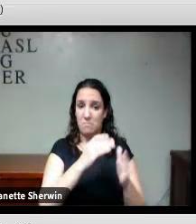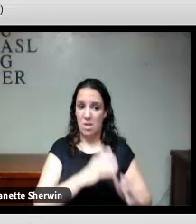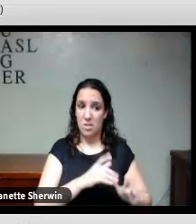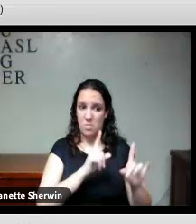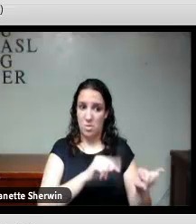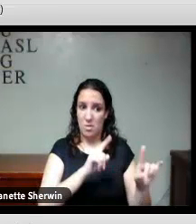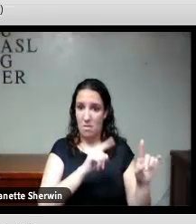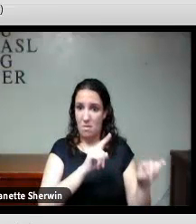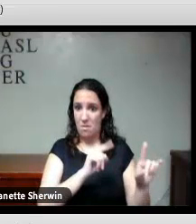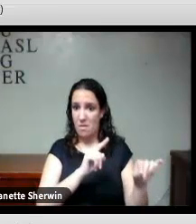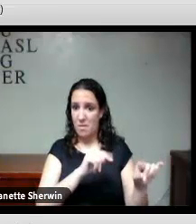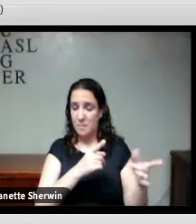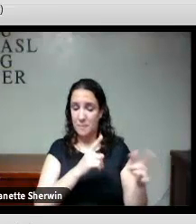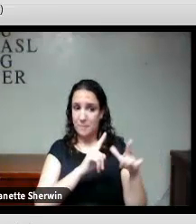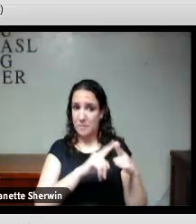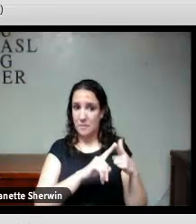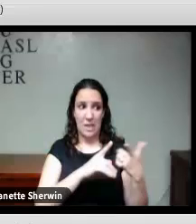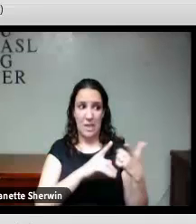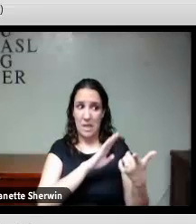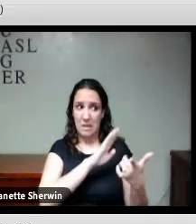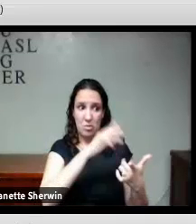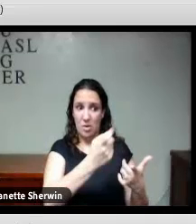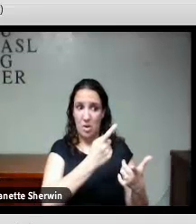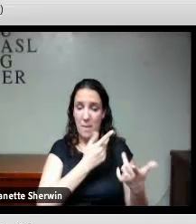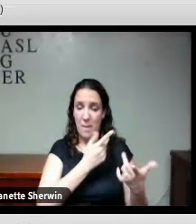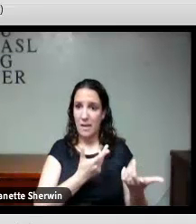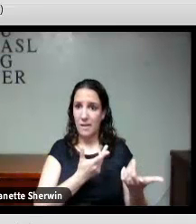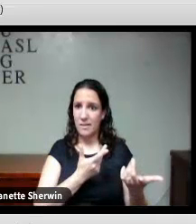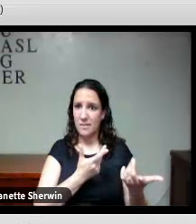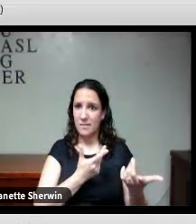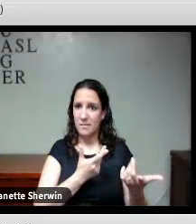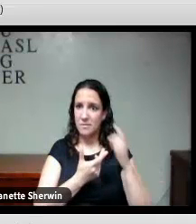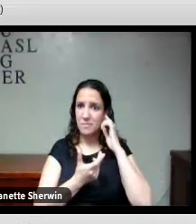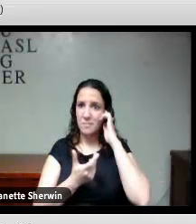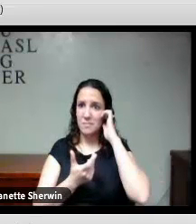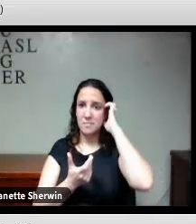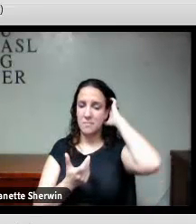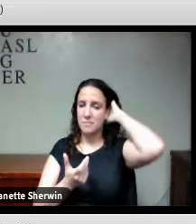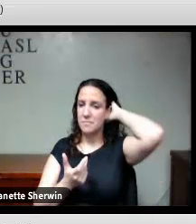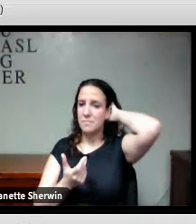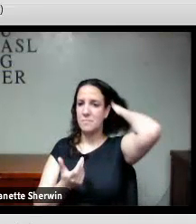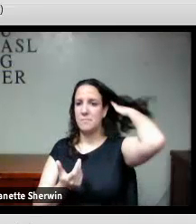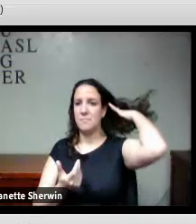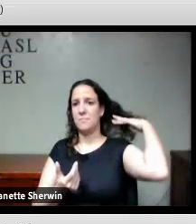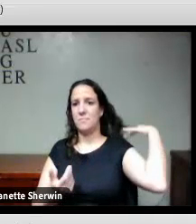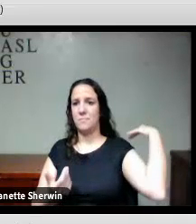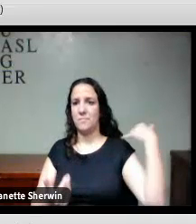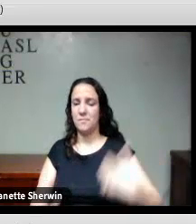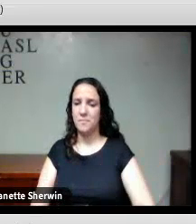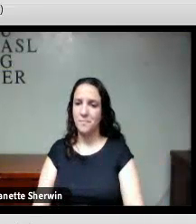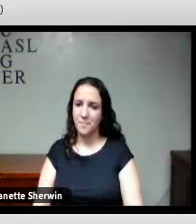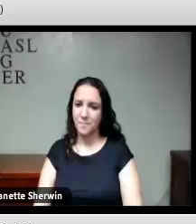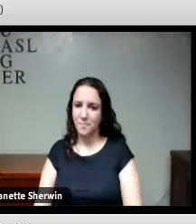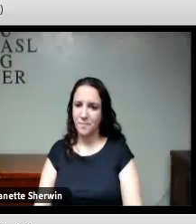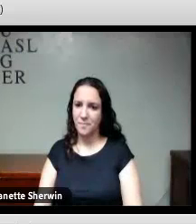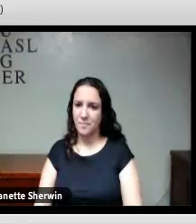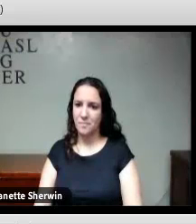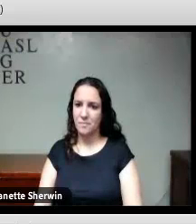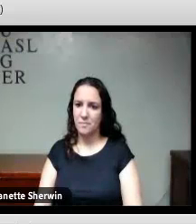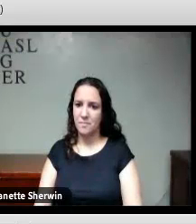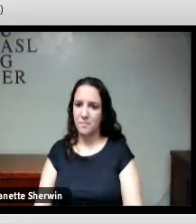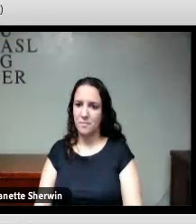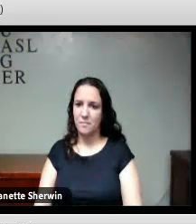of our communities to keep us going as new patrons if we don't have loyal patrons that come back to us. And they